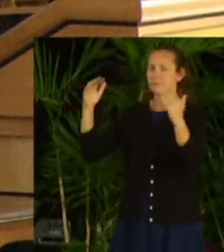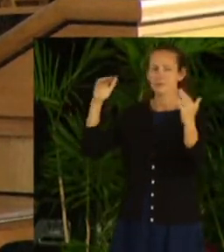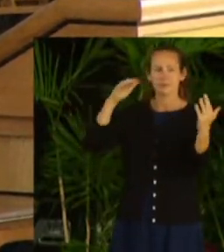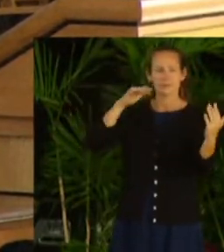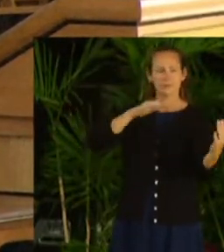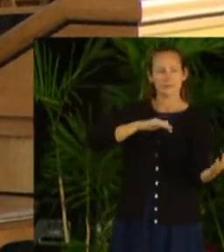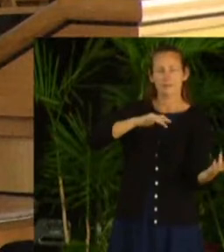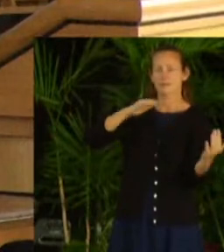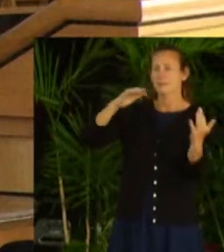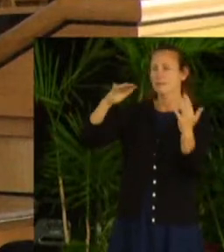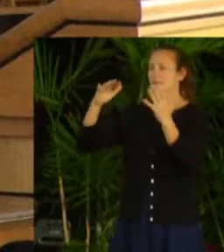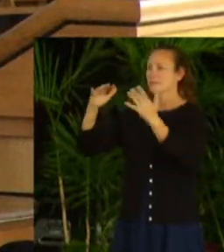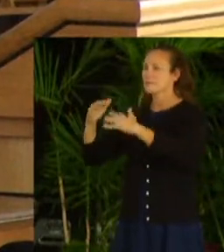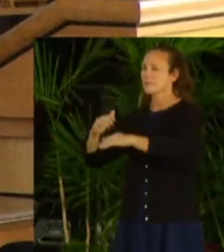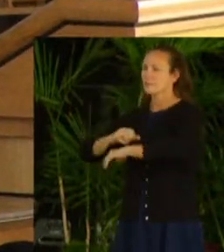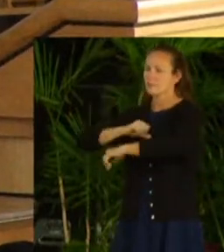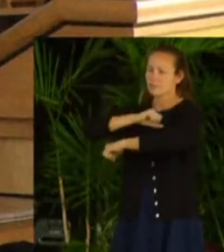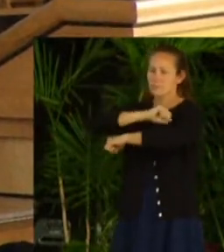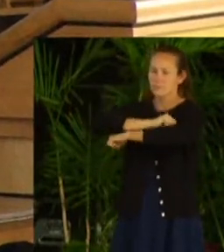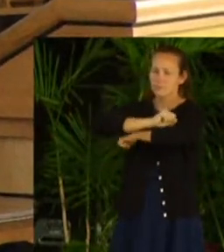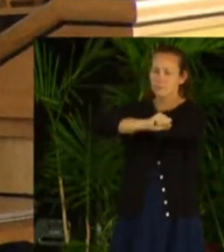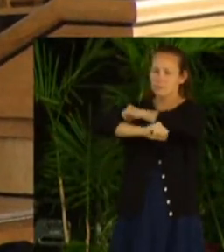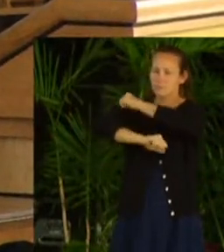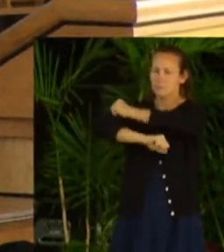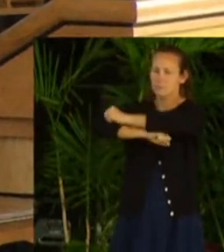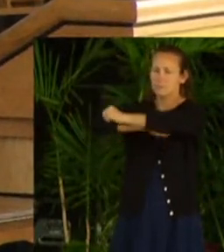perilous fight o'er the